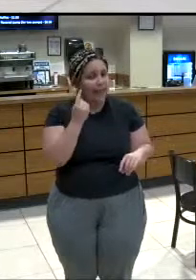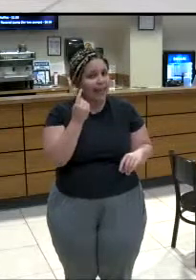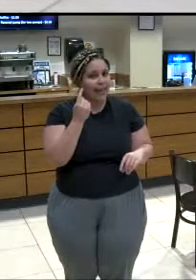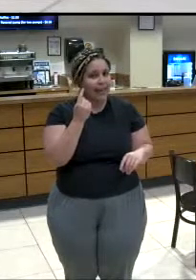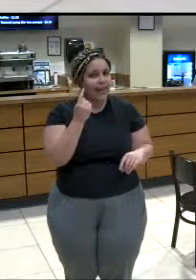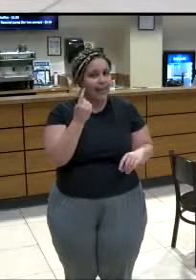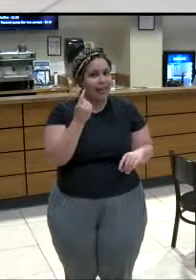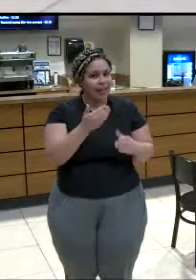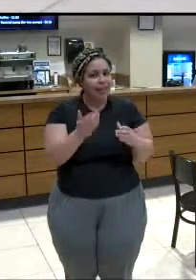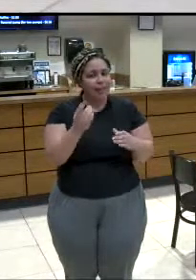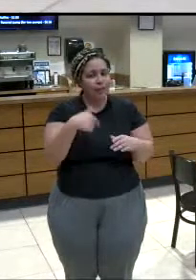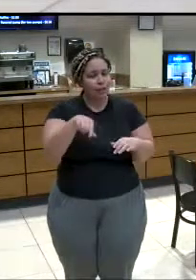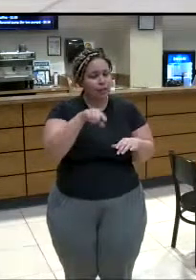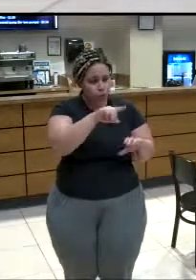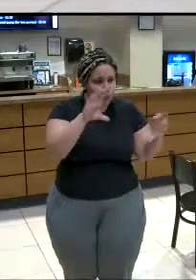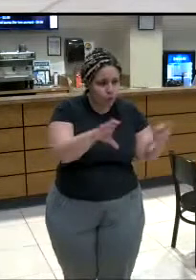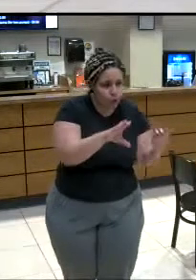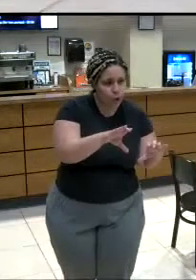doing them.